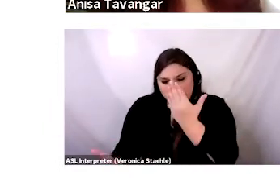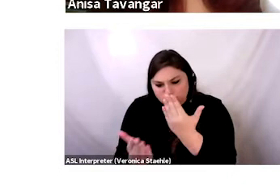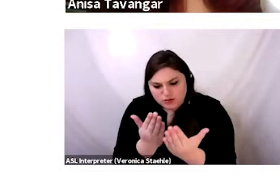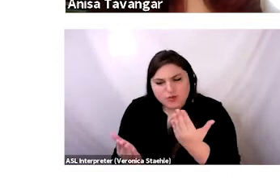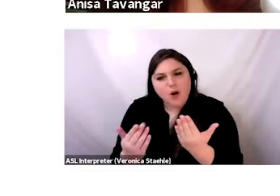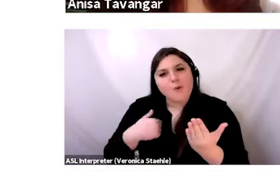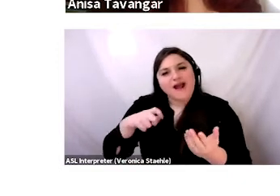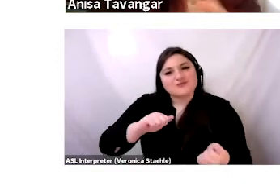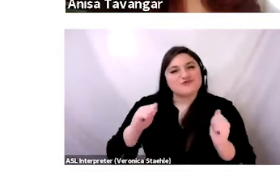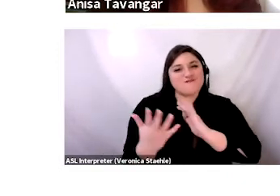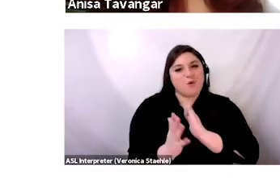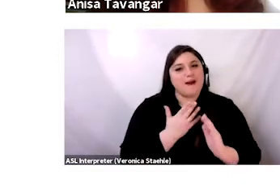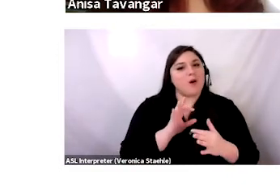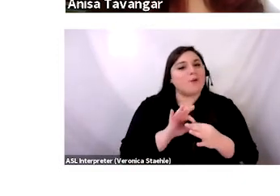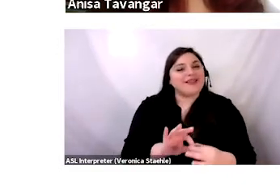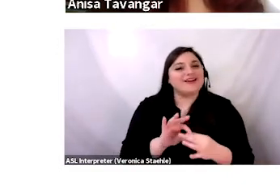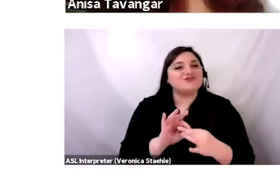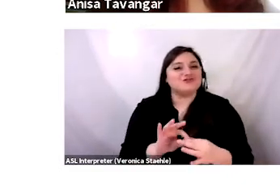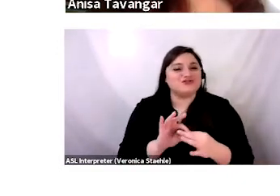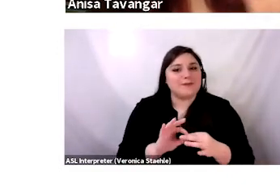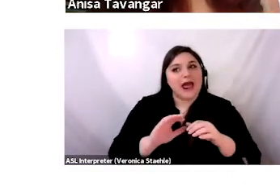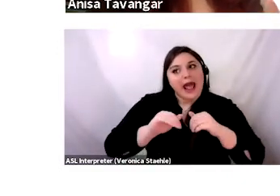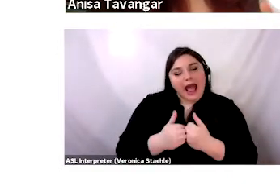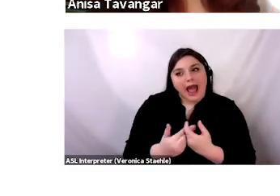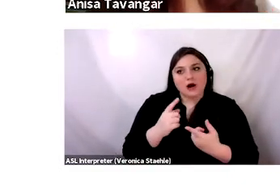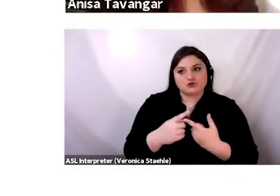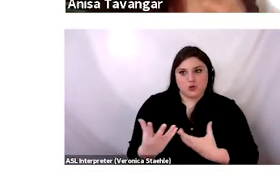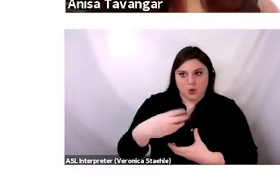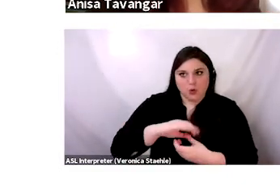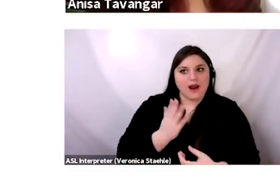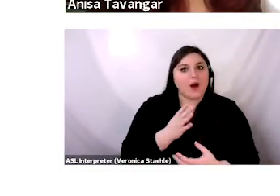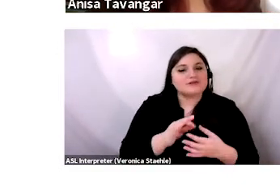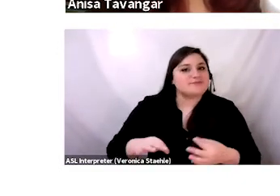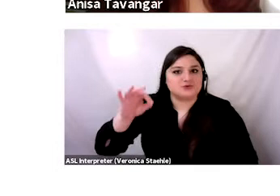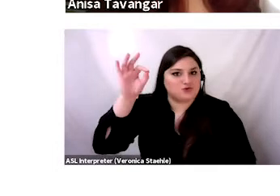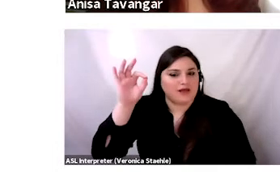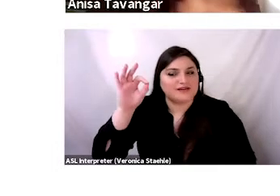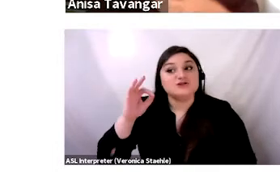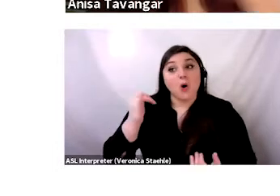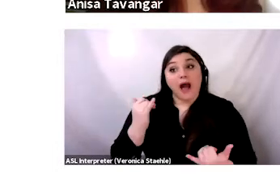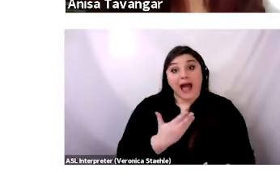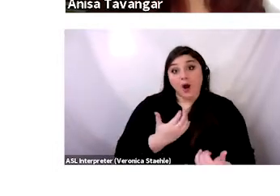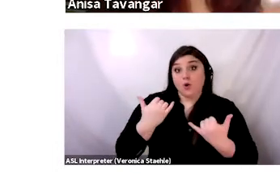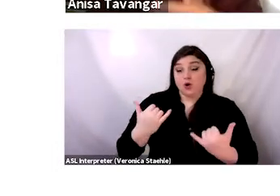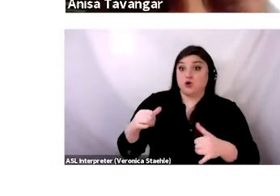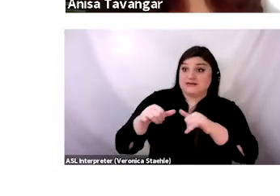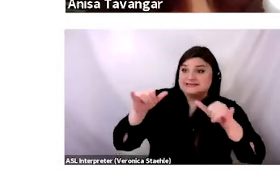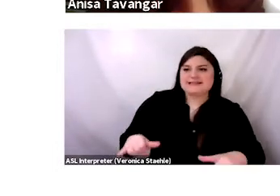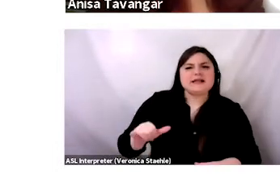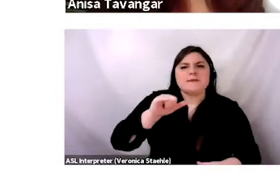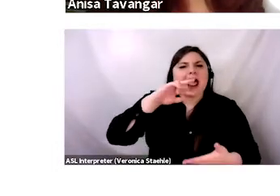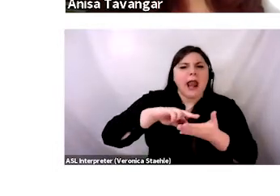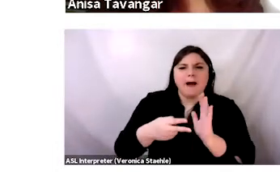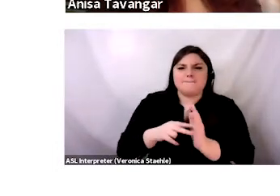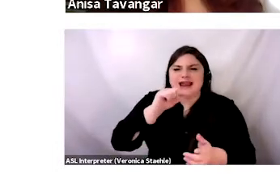our relationship to them, and that's sort of how we spiritualize these processes and spiritualize the ideas. It's not doing away with it. It's not getting rid of